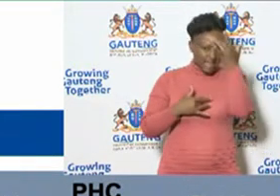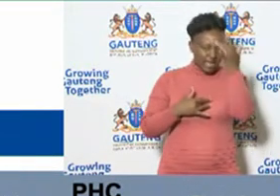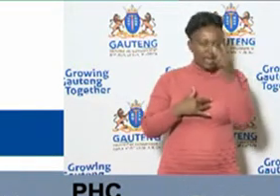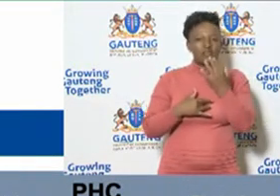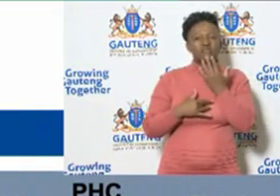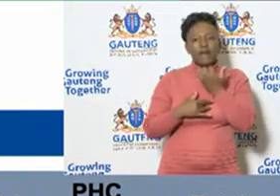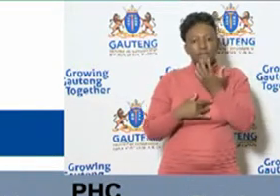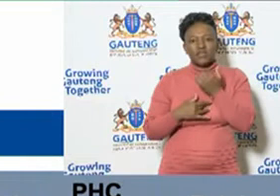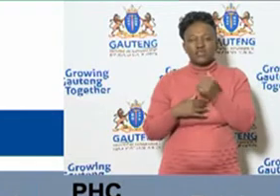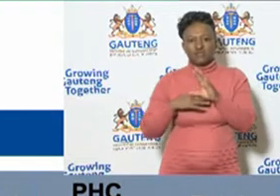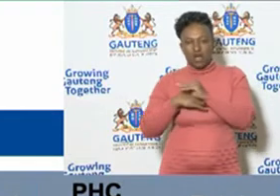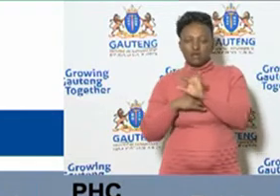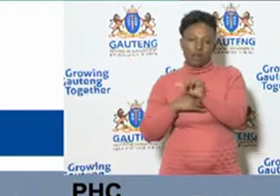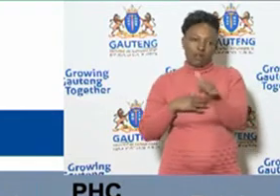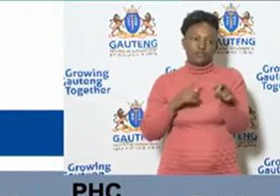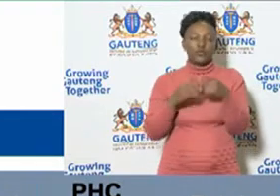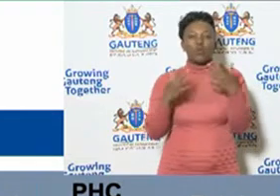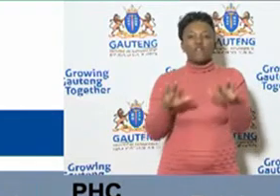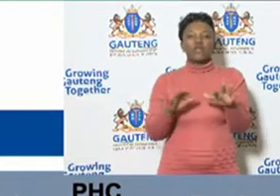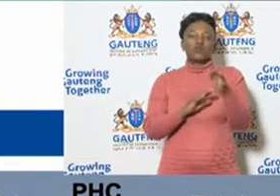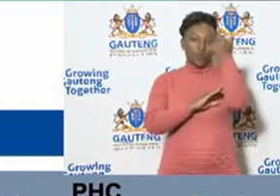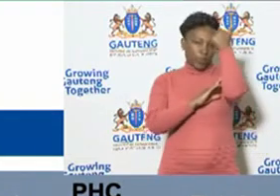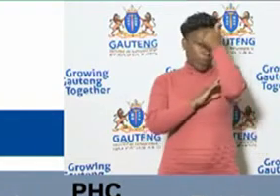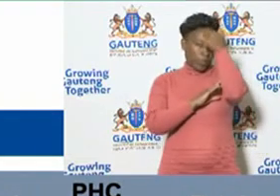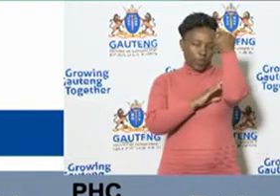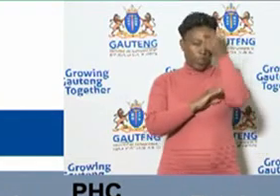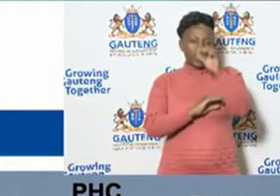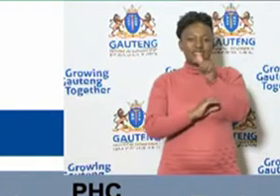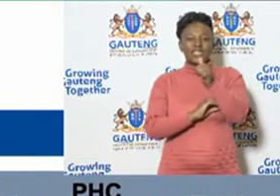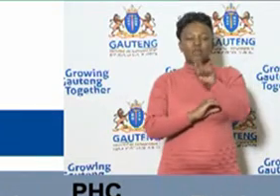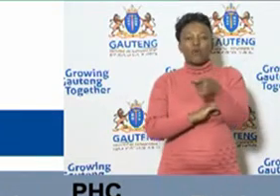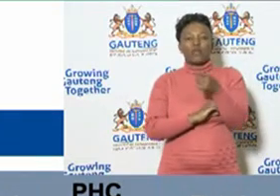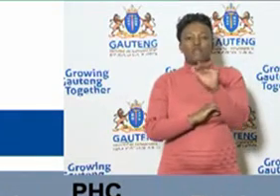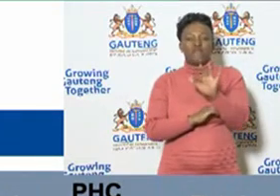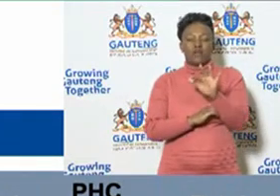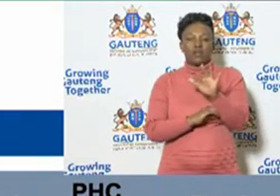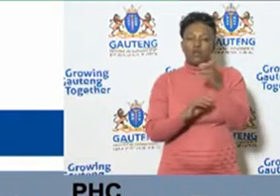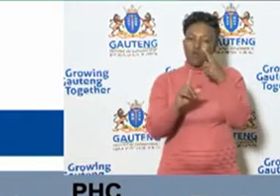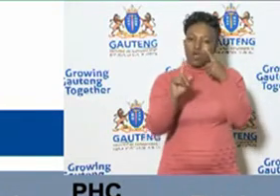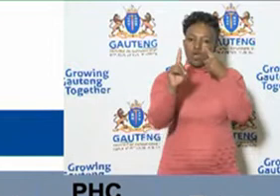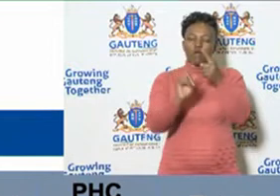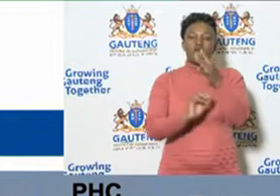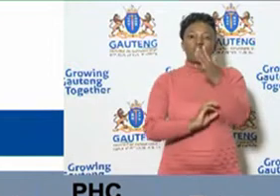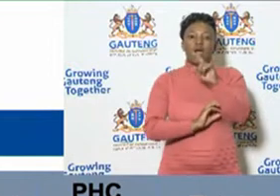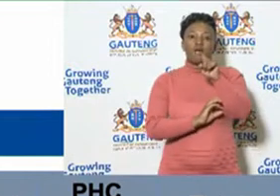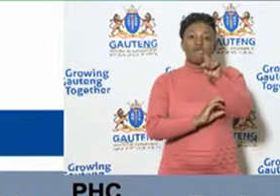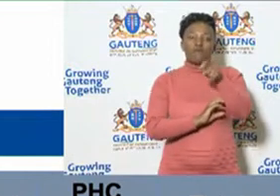Screening, we have now screened 5.6 million people. Our target was to screen 5 million people by the end